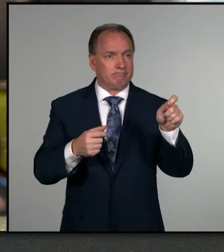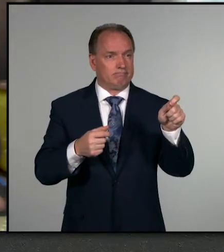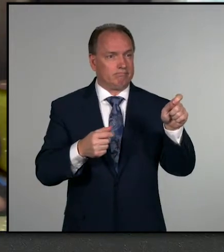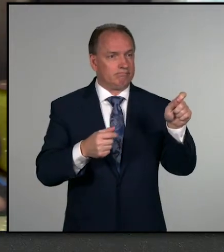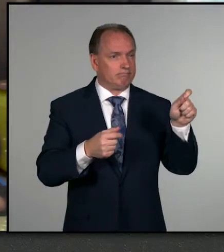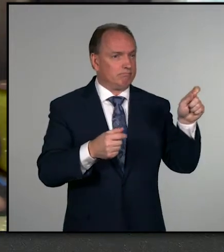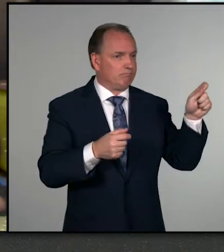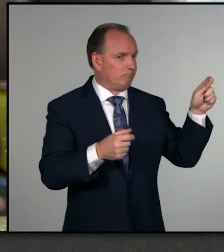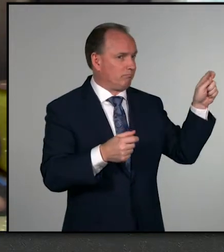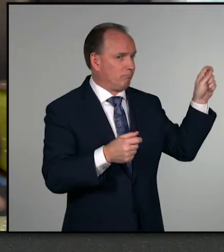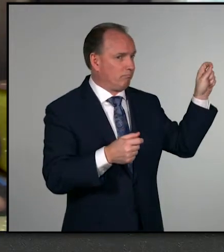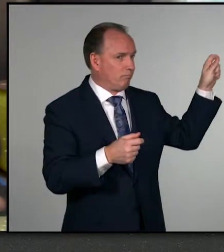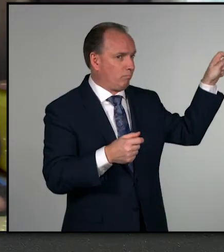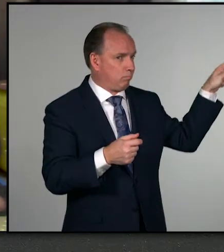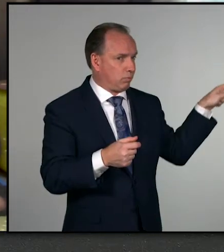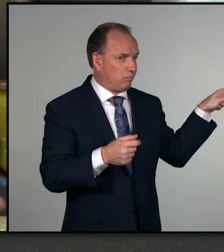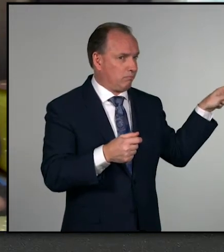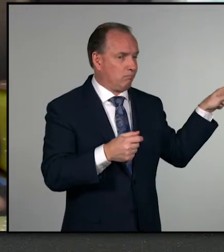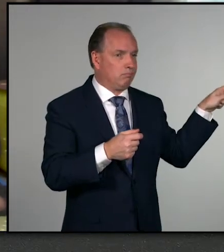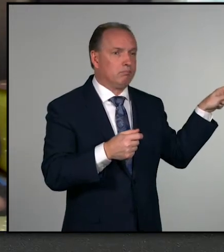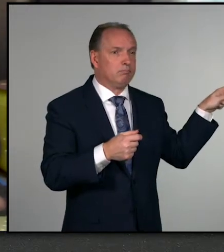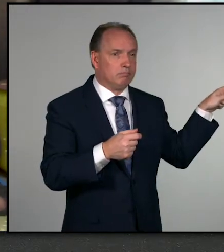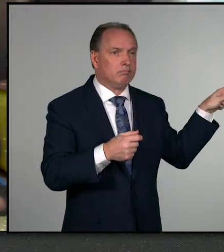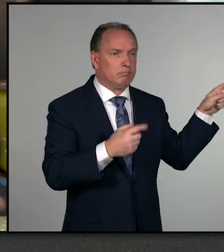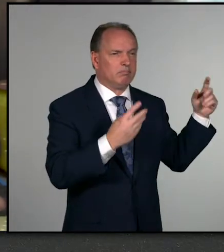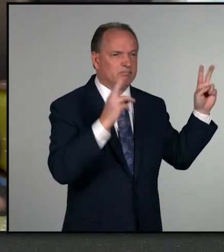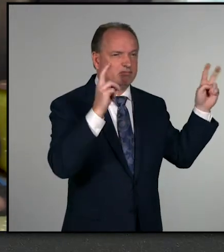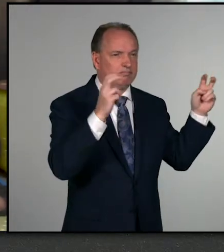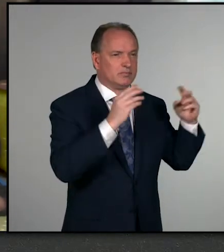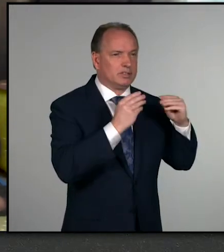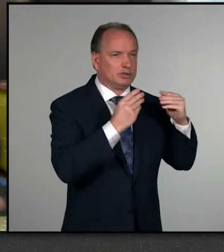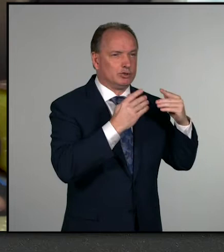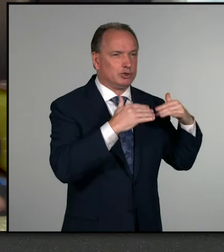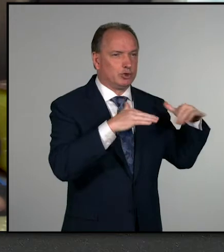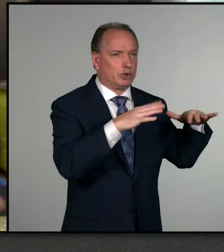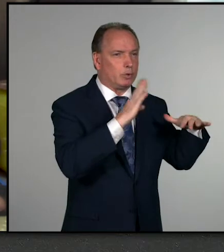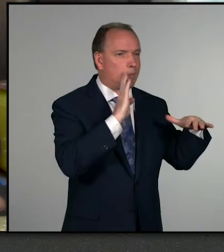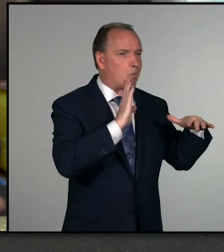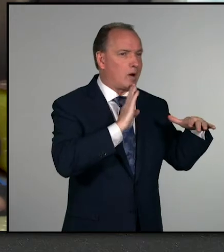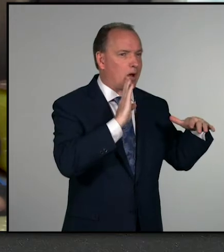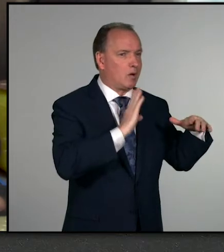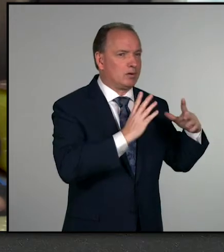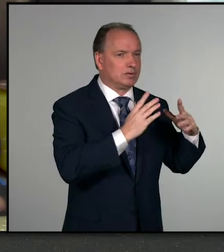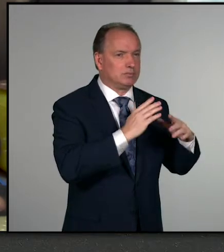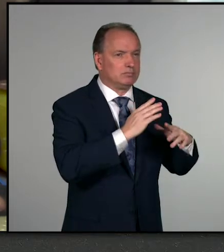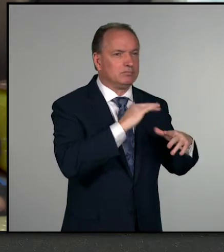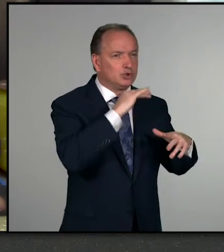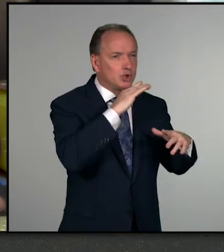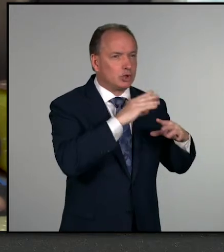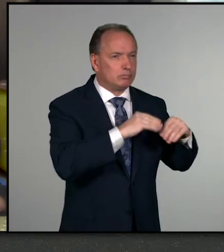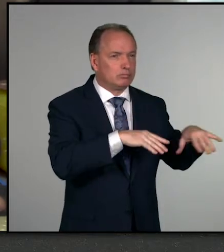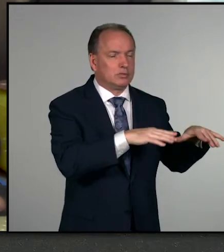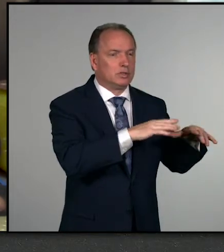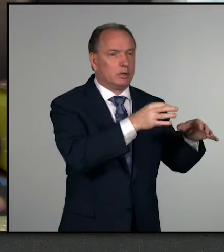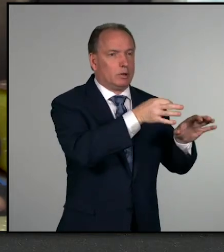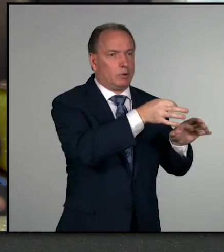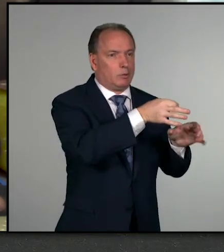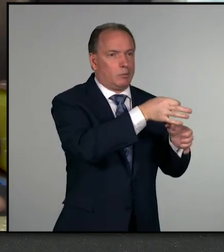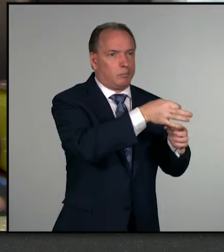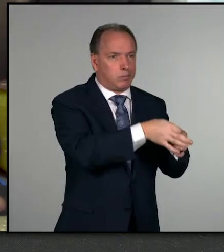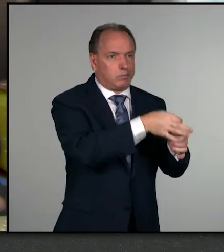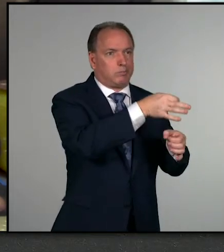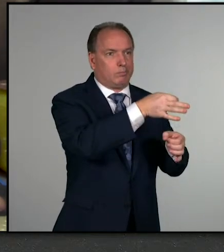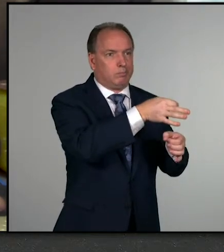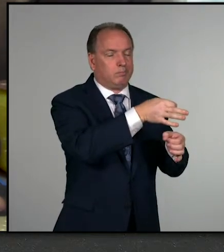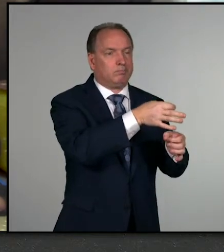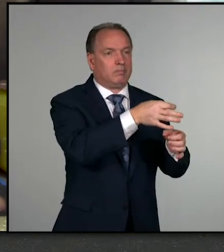tuck it in the back row of the dirt. So there's a red flower. The next flower, to make a pattern, I